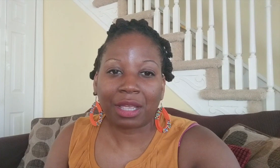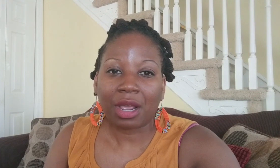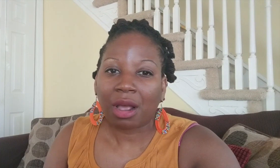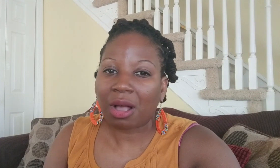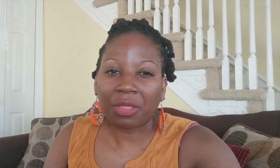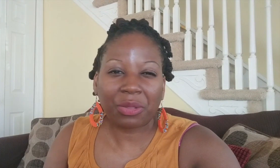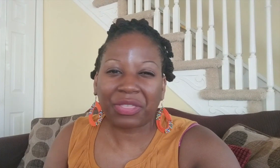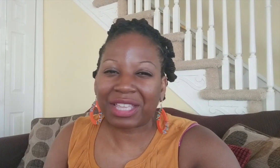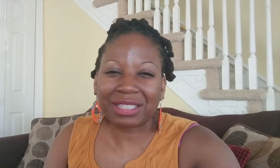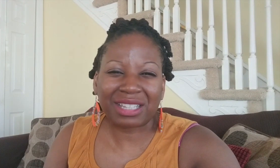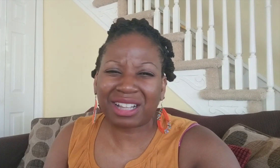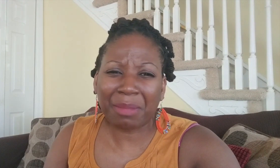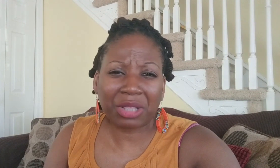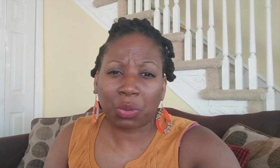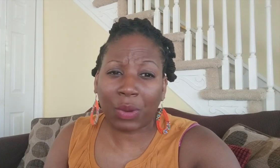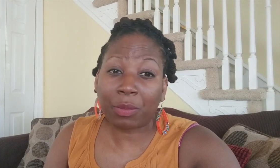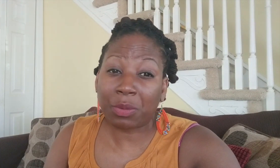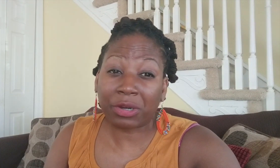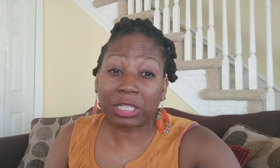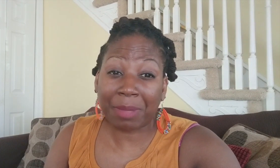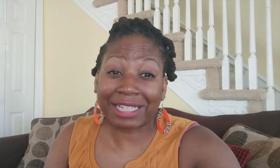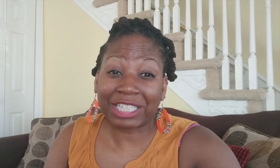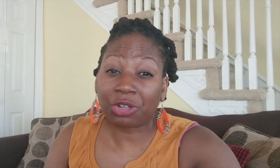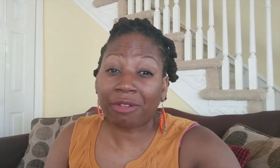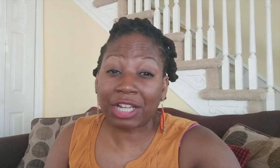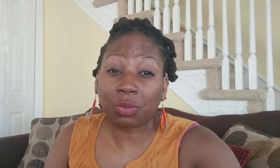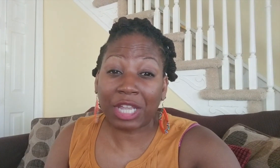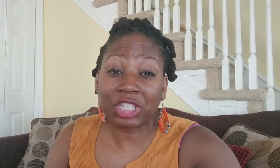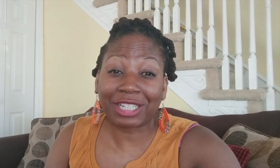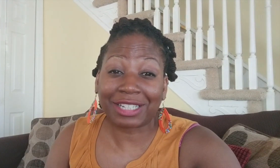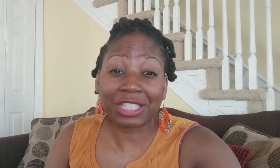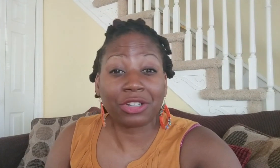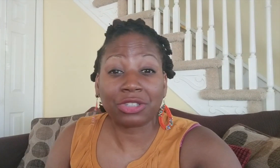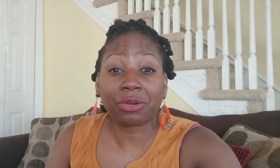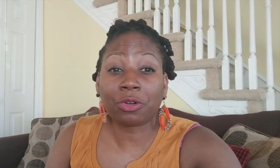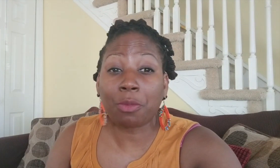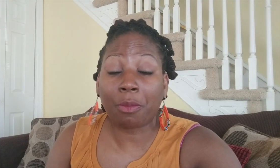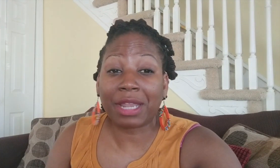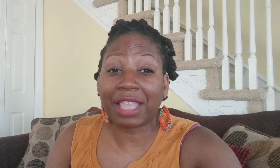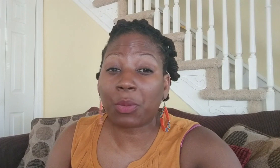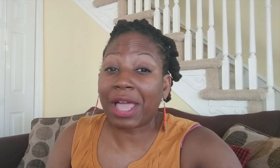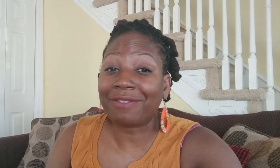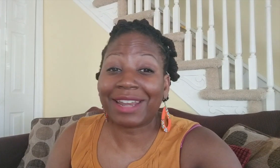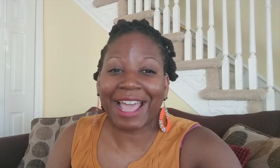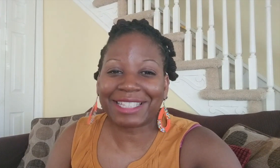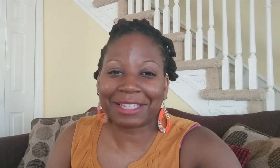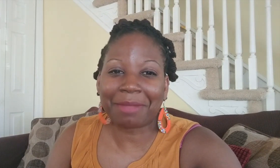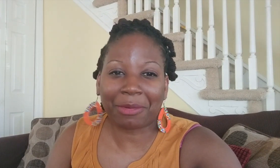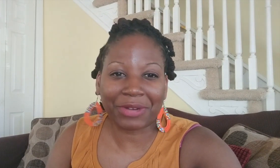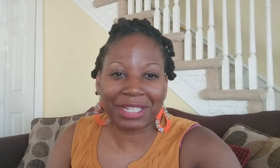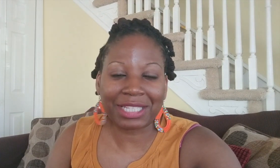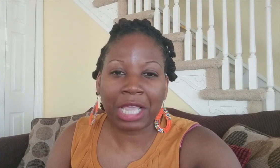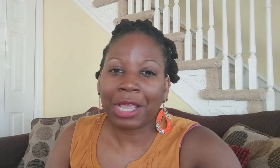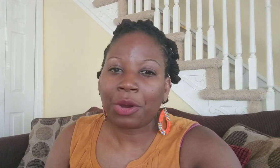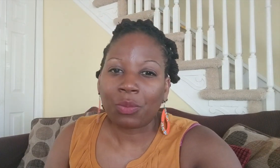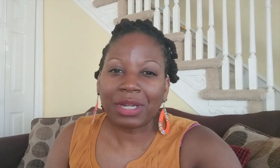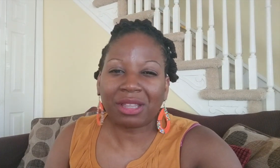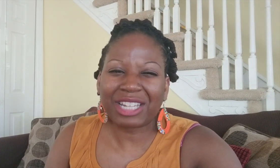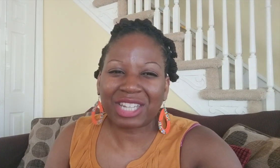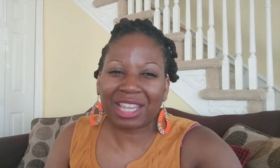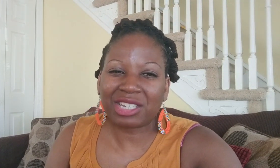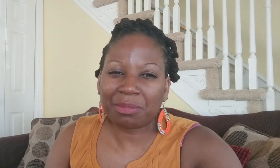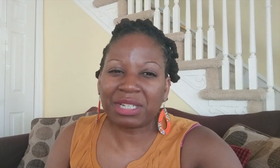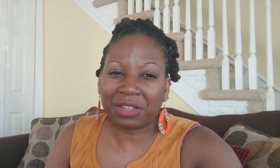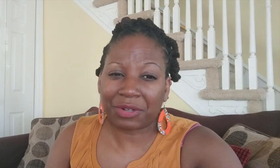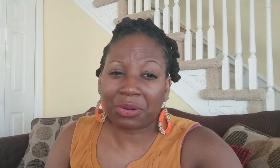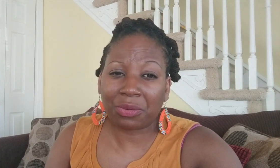point. Although things didn't come out the way we were expecting, your graduation is a historical moment that will have lasting memories. We know